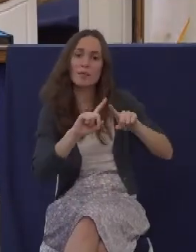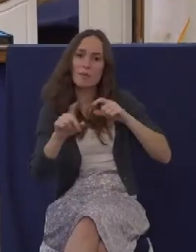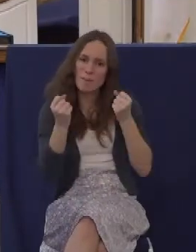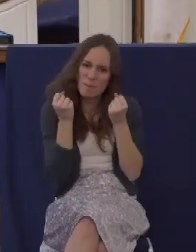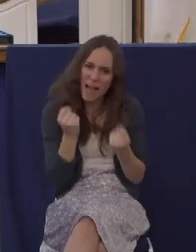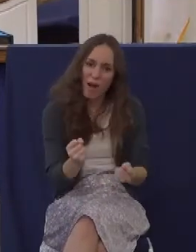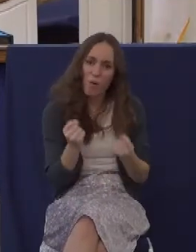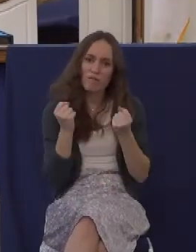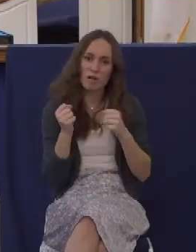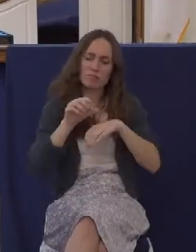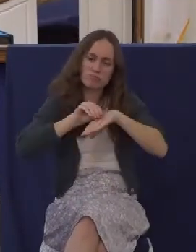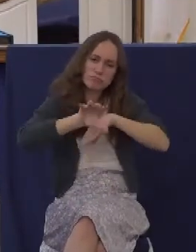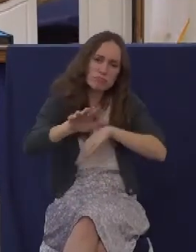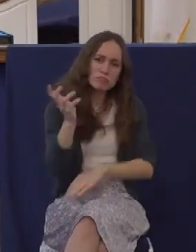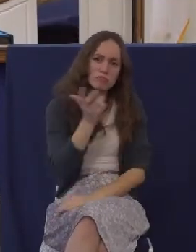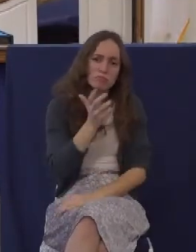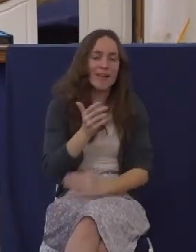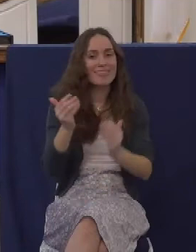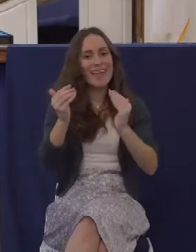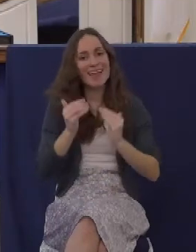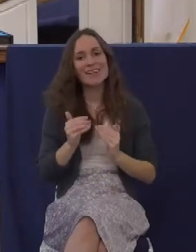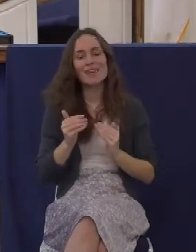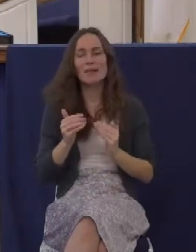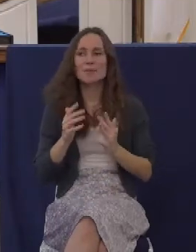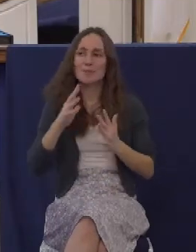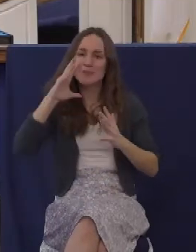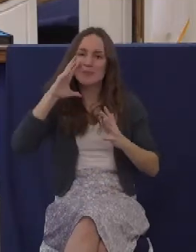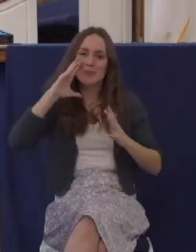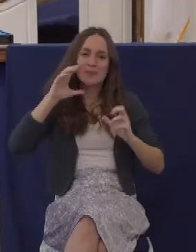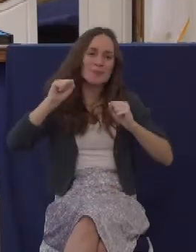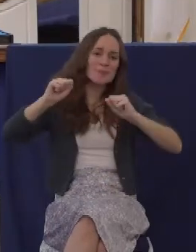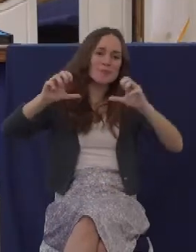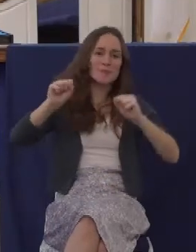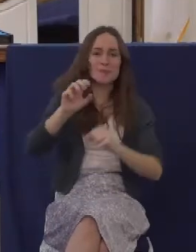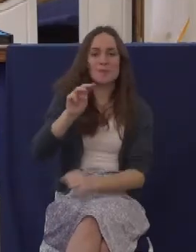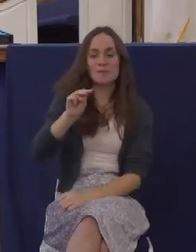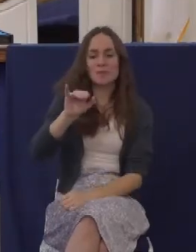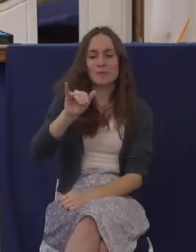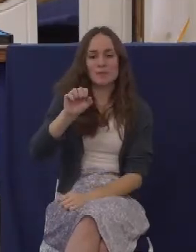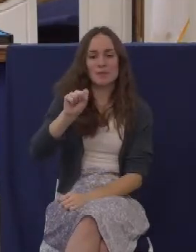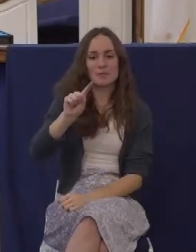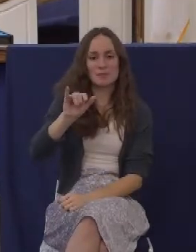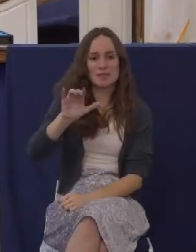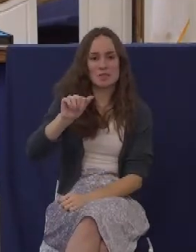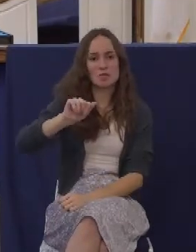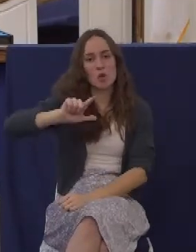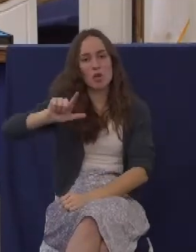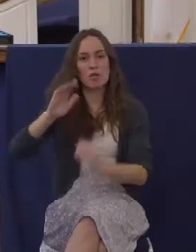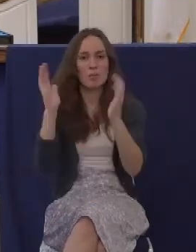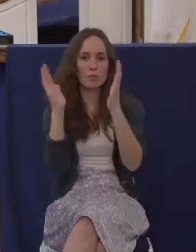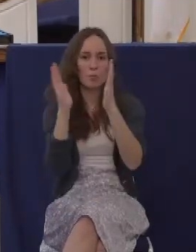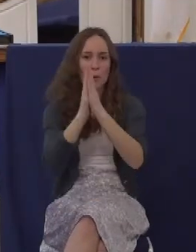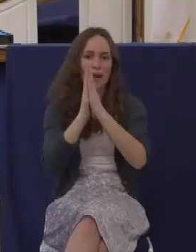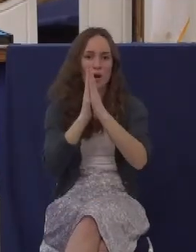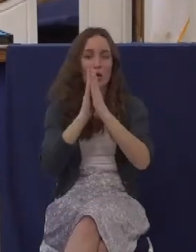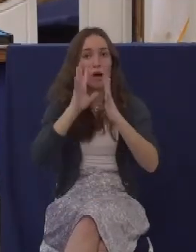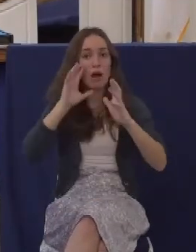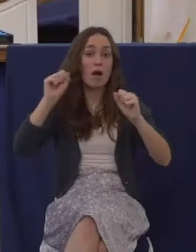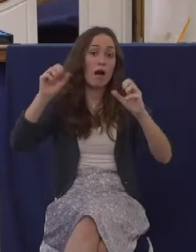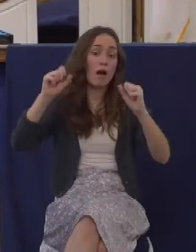And then there's mystical prayers. Some of the pagans' mystery religions taught that effective prayer